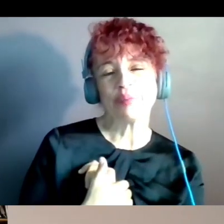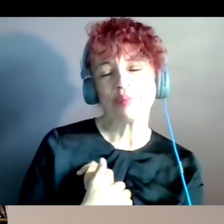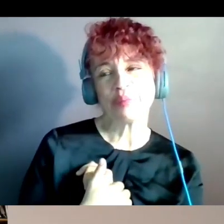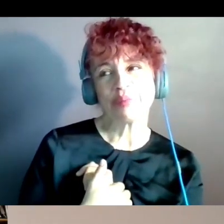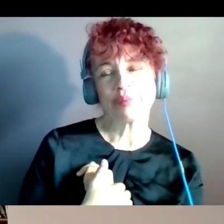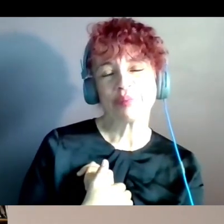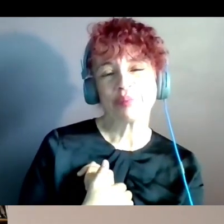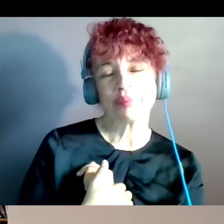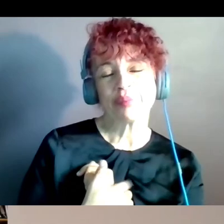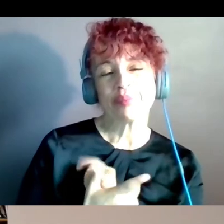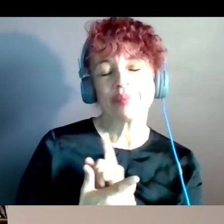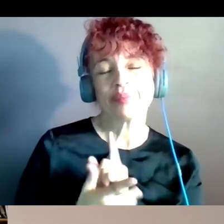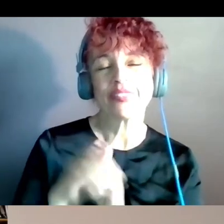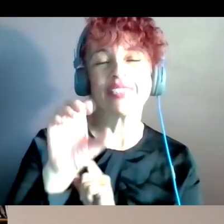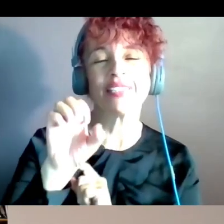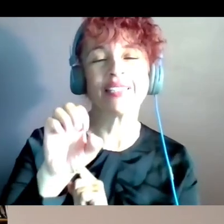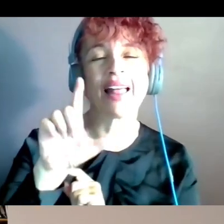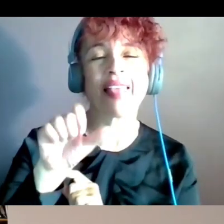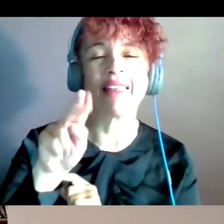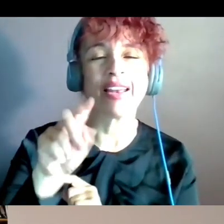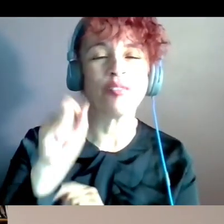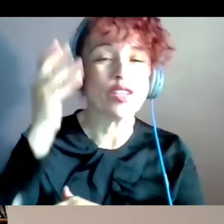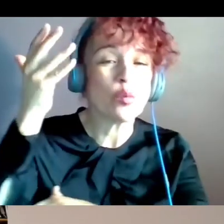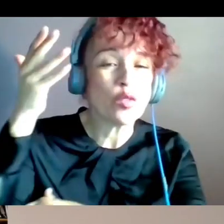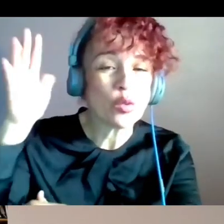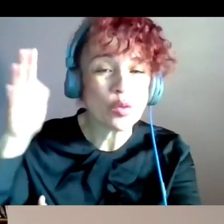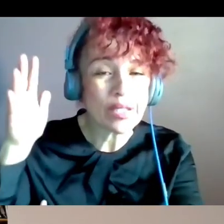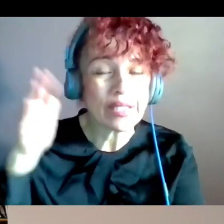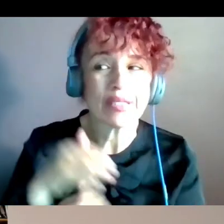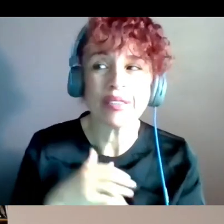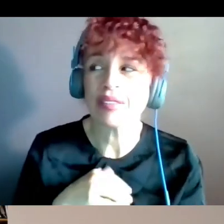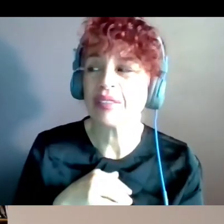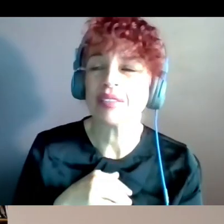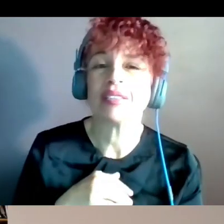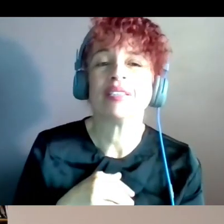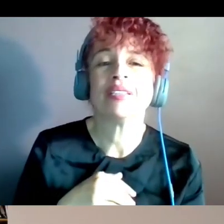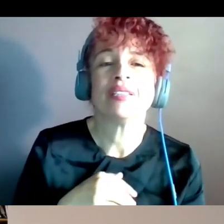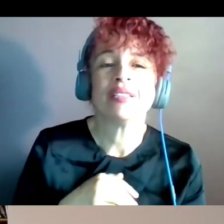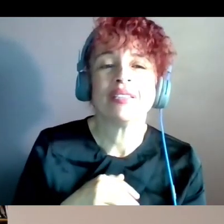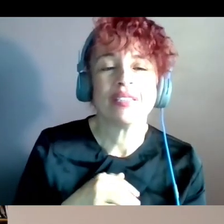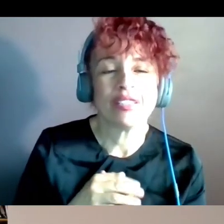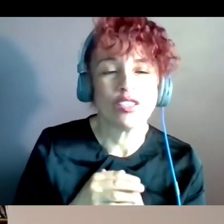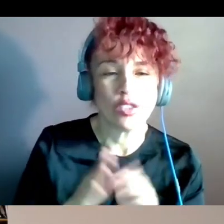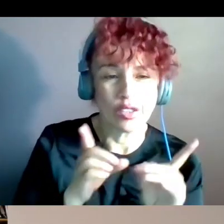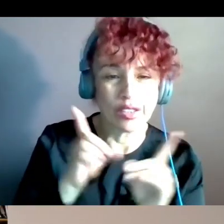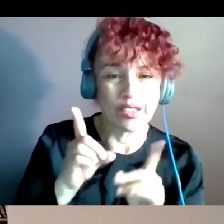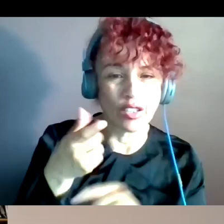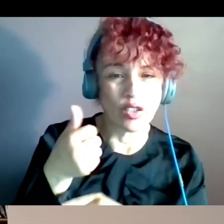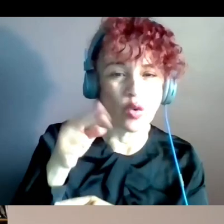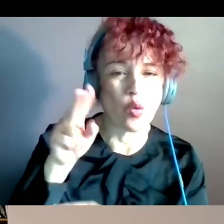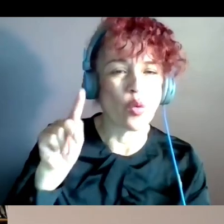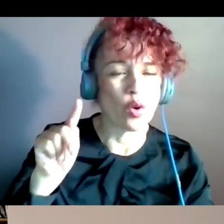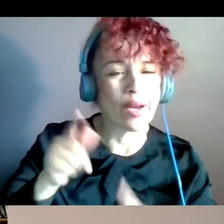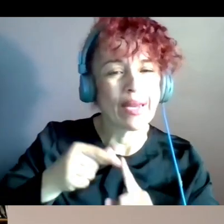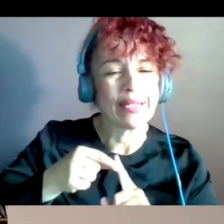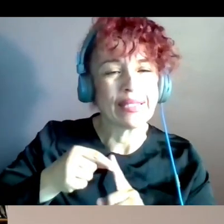The elements were not kind to this tree. Mm. And the direction of the grain,